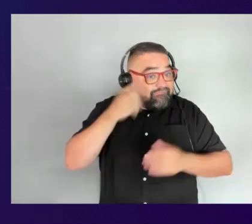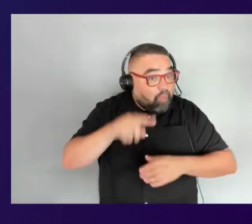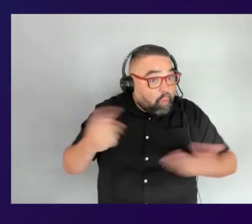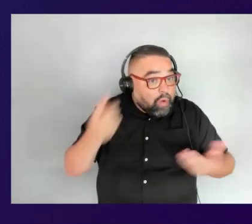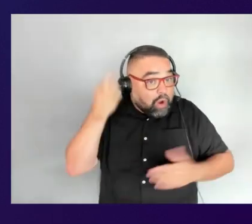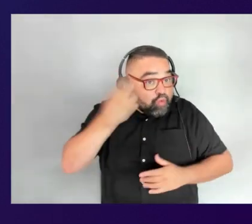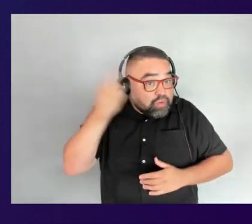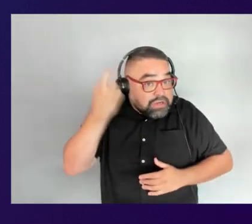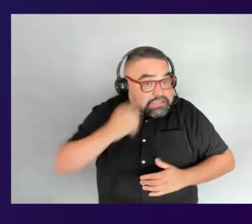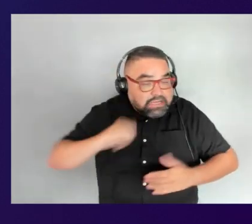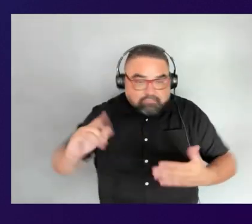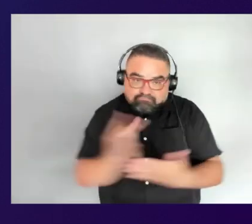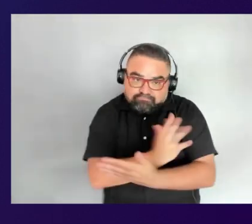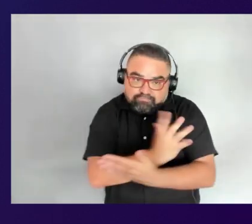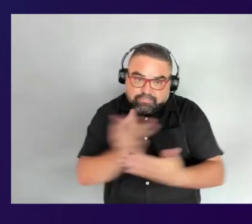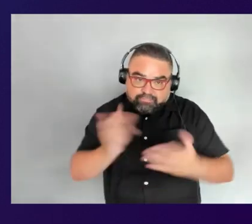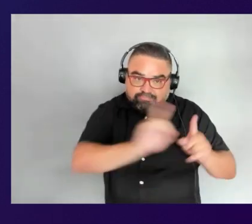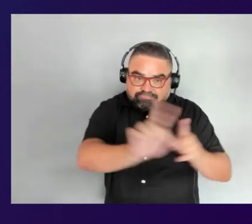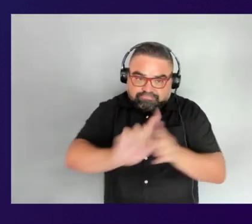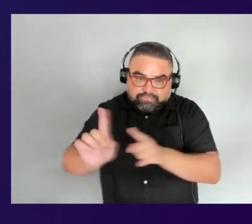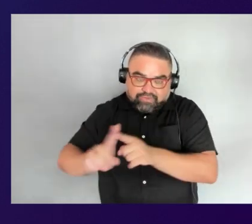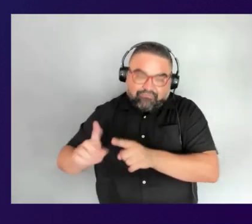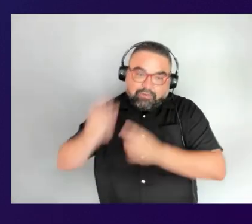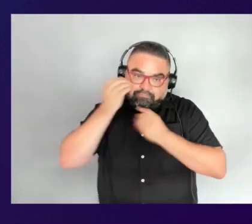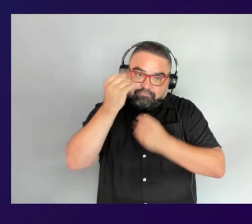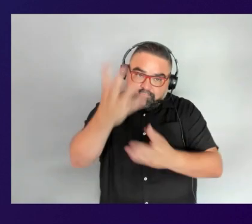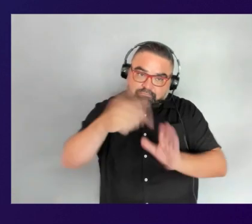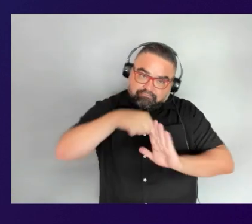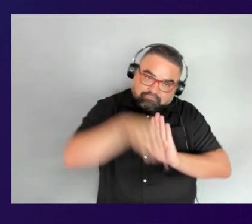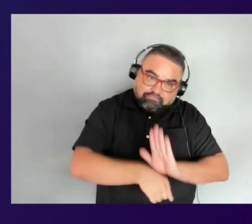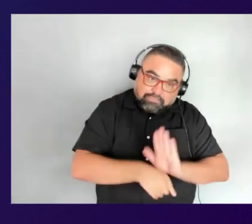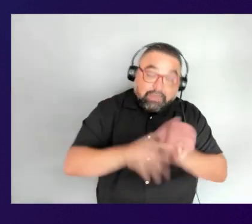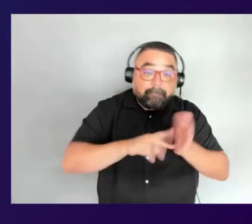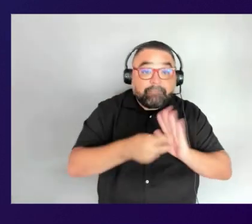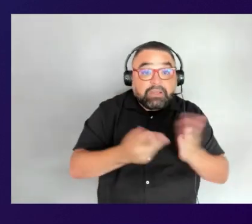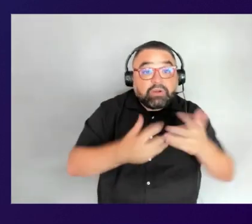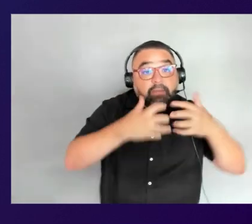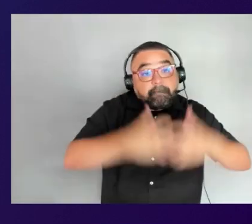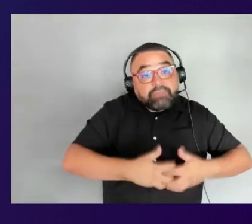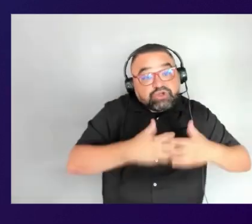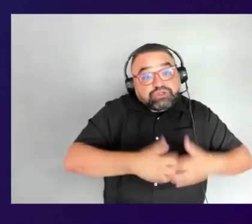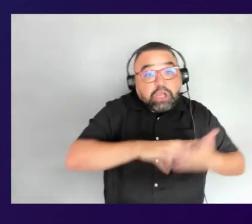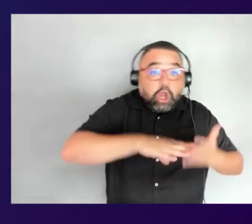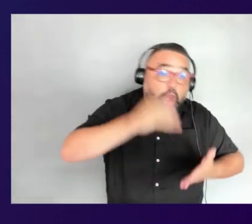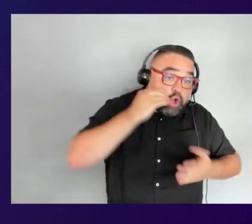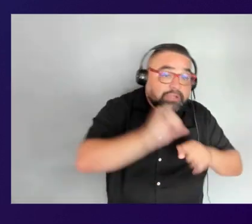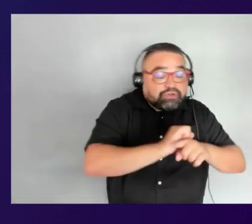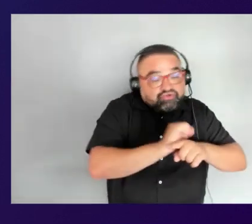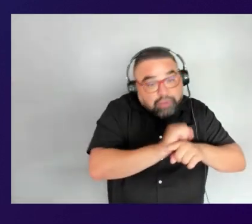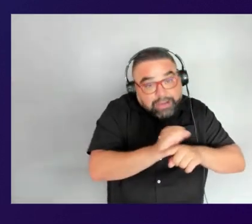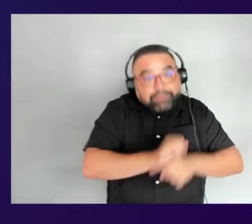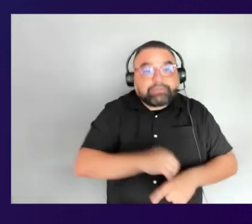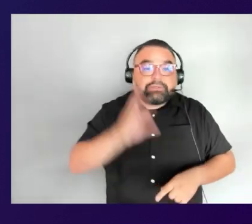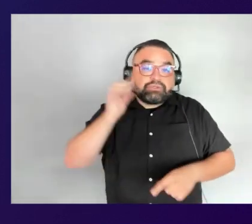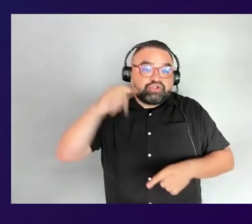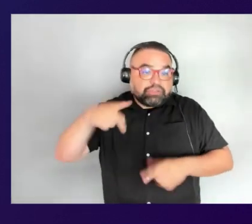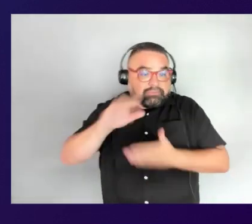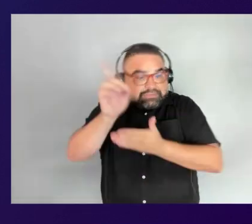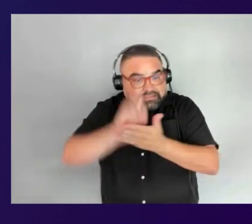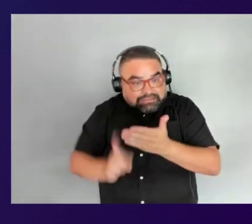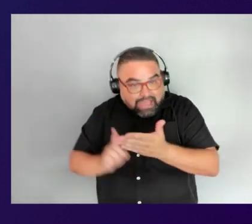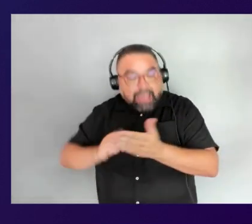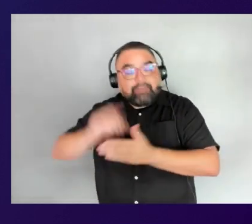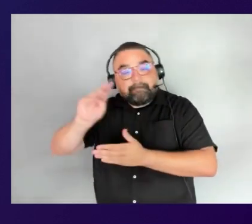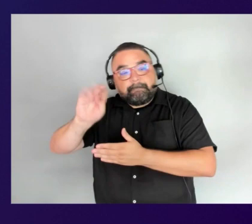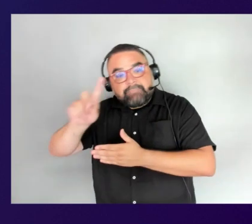of data-intensive workloads, ranging from machine learning training to chip design, financial analytics, media rendering, or